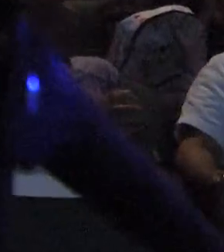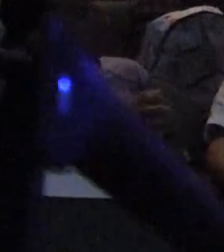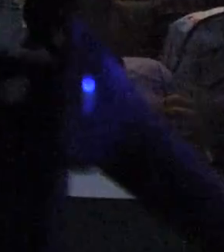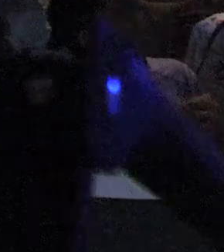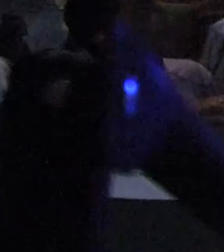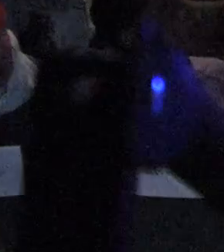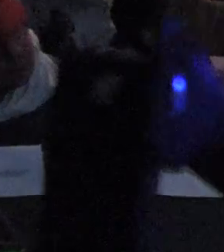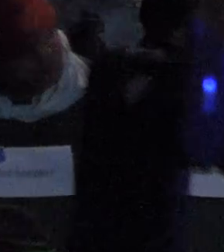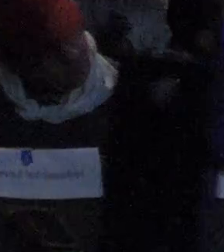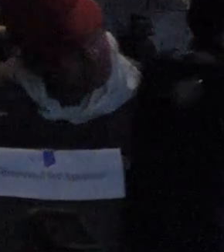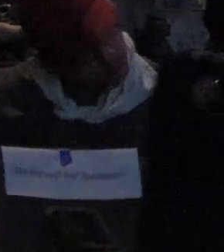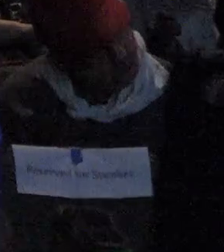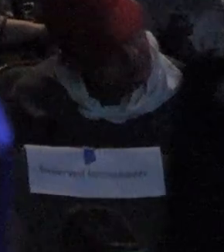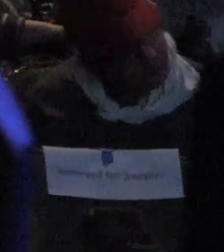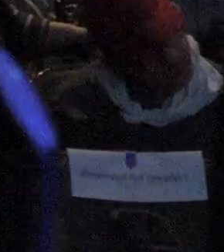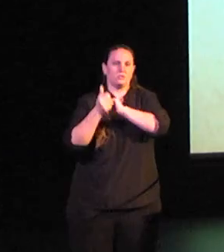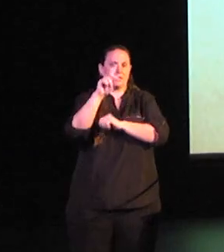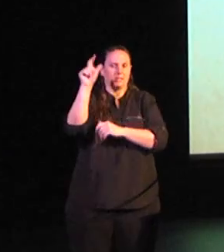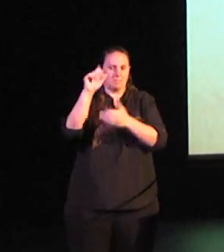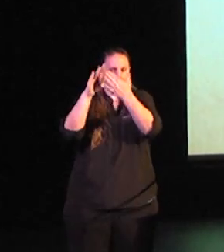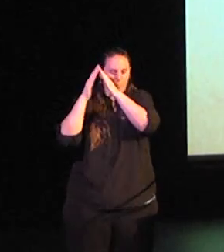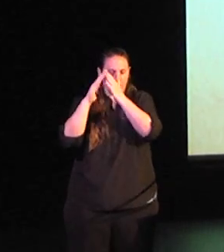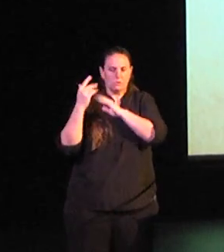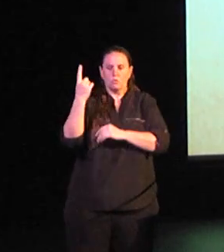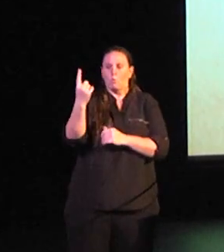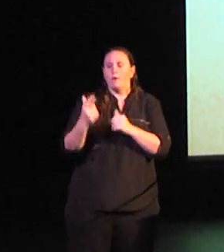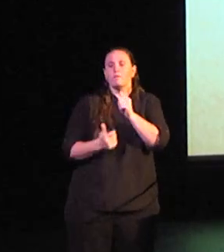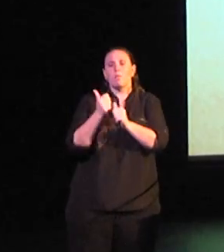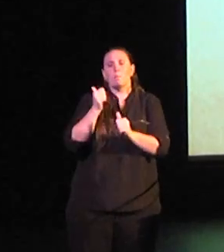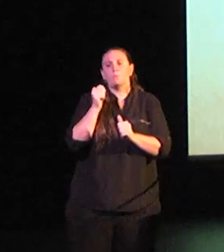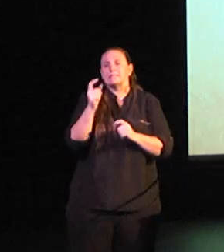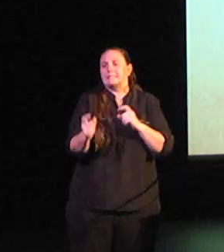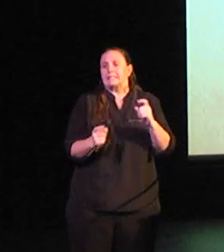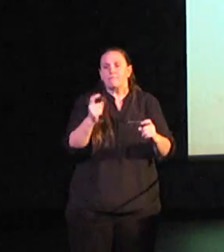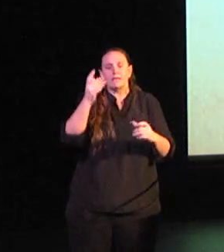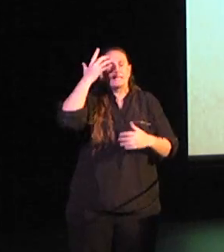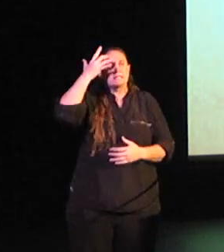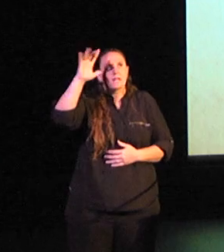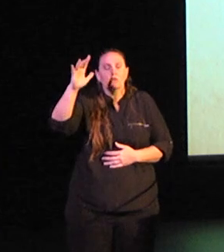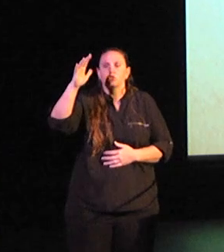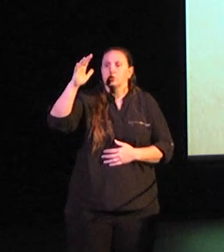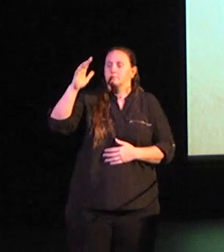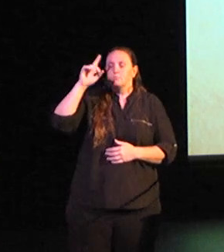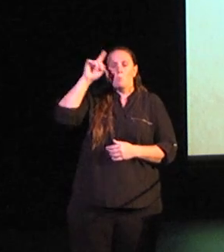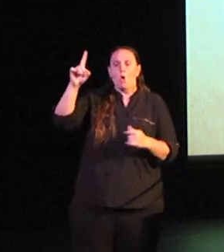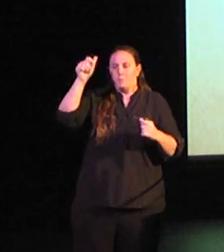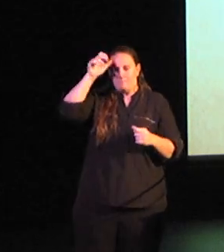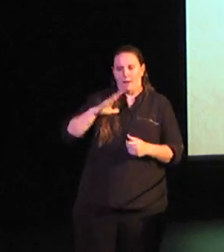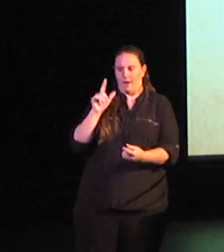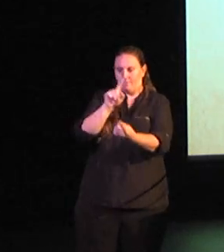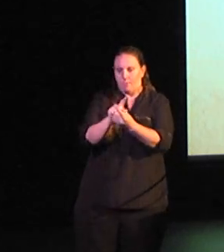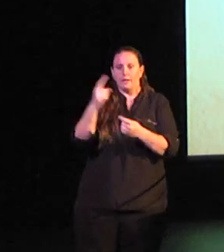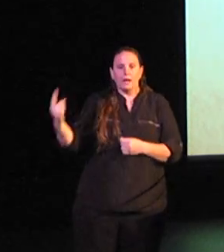to make huge changes in the disability community. He's one of the most giving, intelligent, smart people I've ever met. And